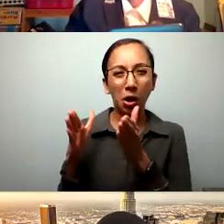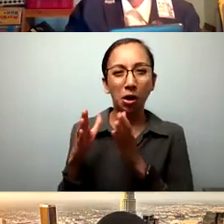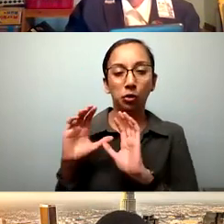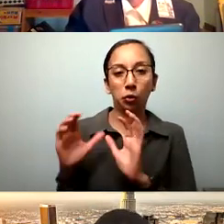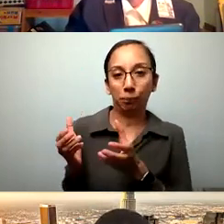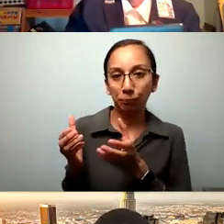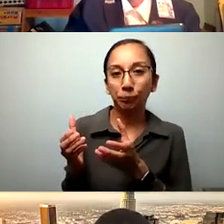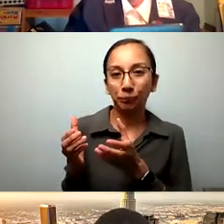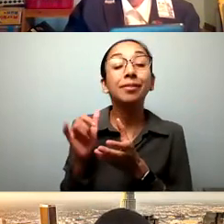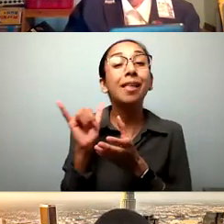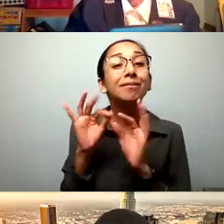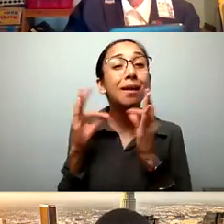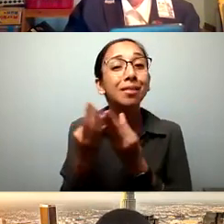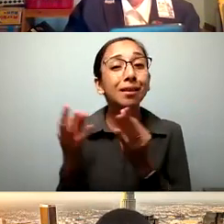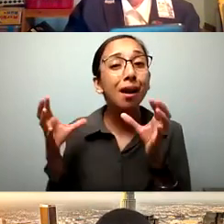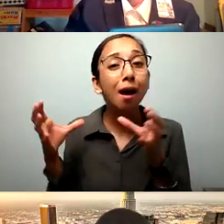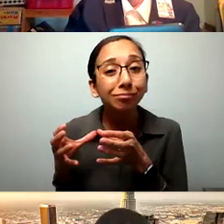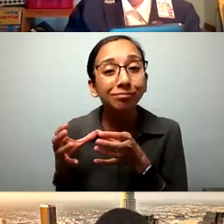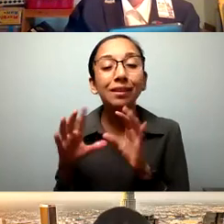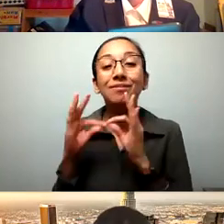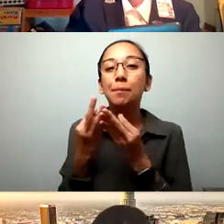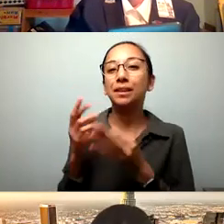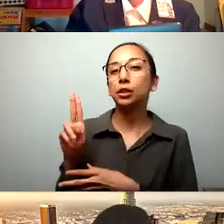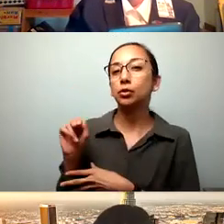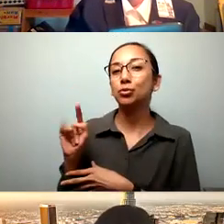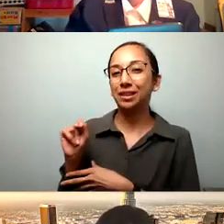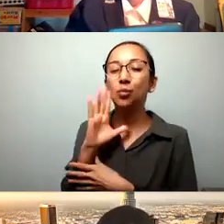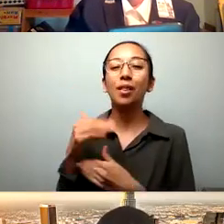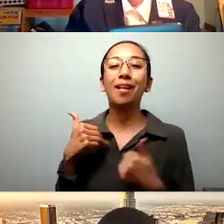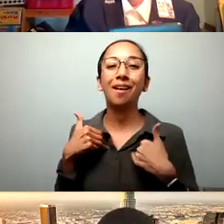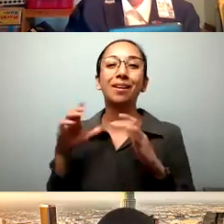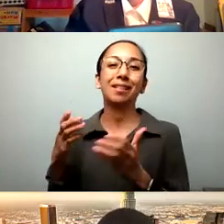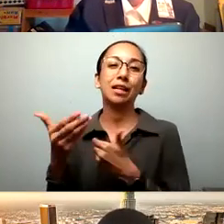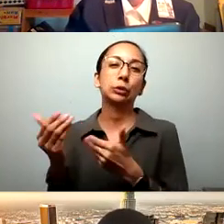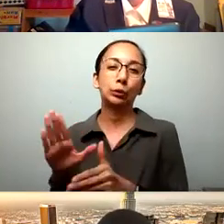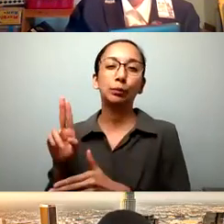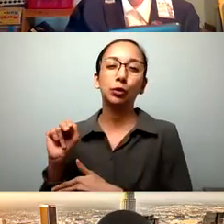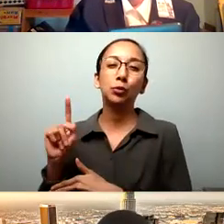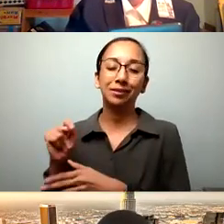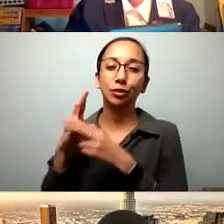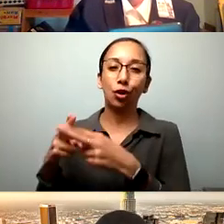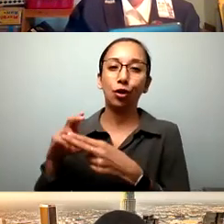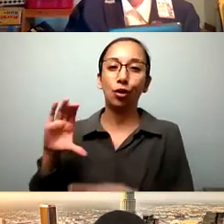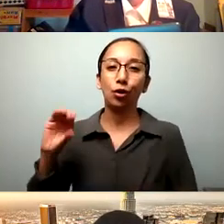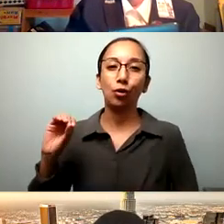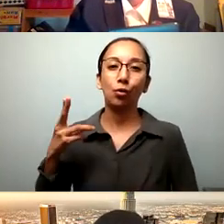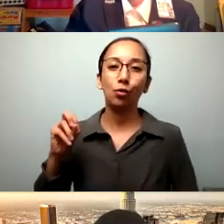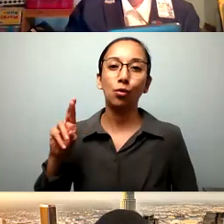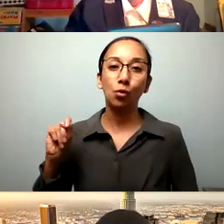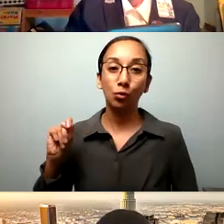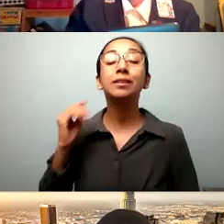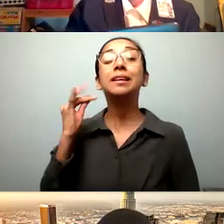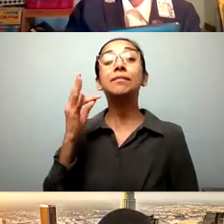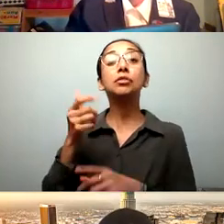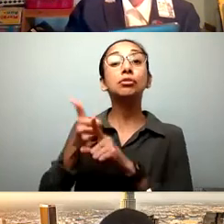can, just like a family unit will have a classroom unit in the hybrid model. So whether you're in elementary or